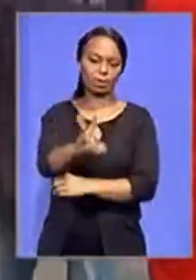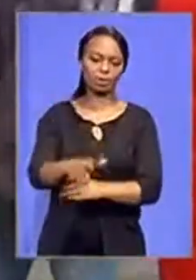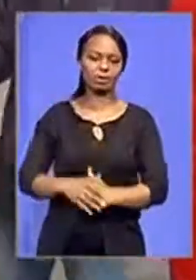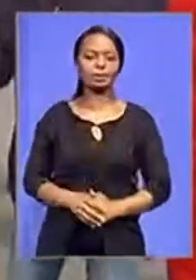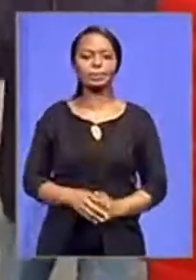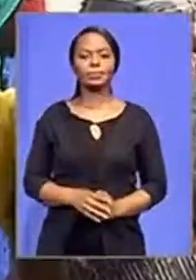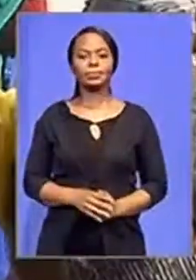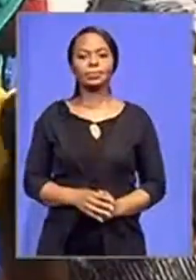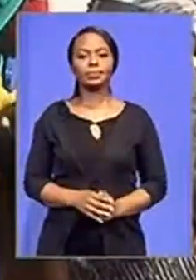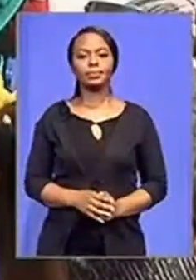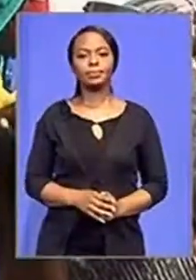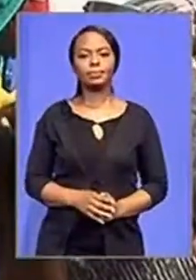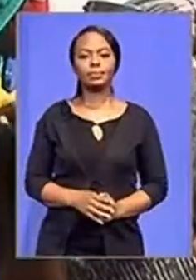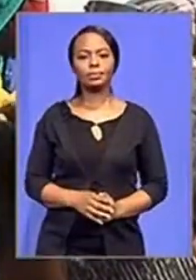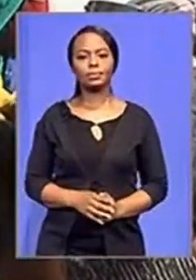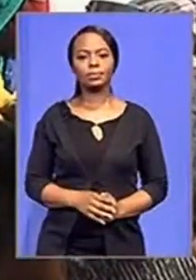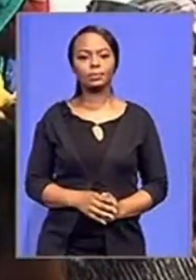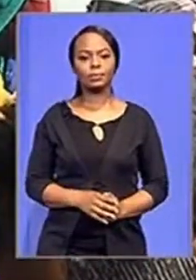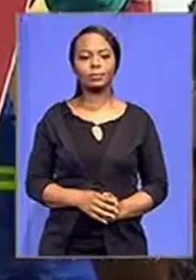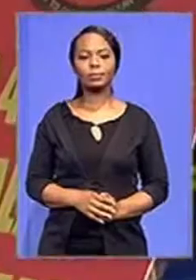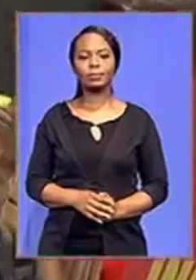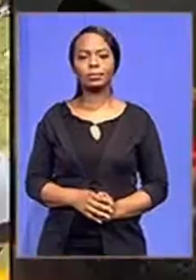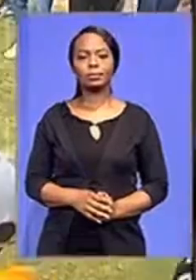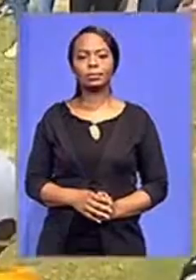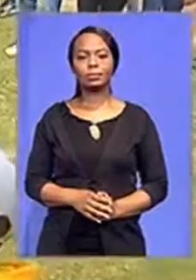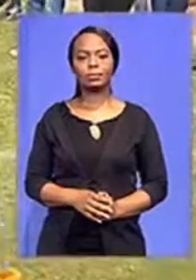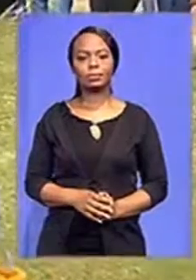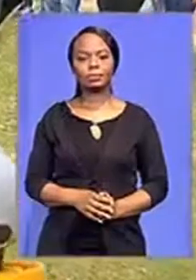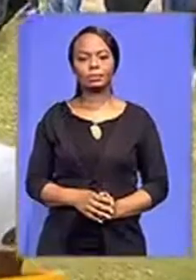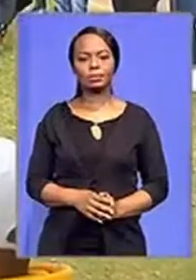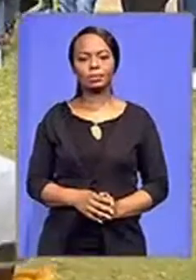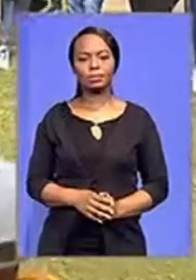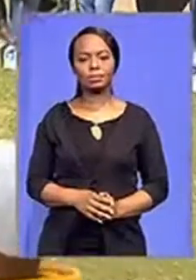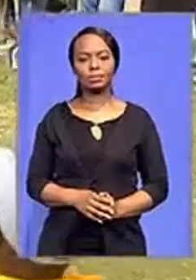Gwantetse Timo, SABC News, Pretoria.